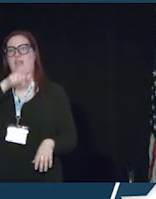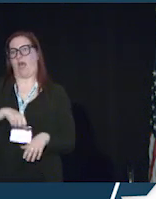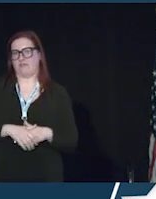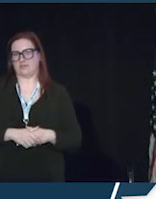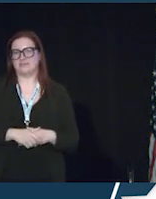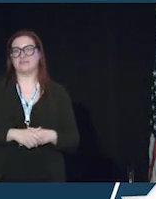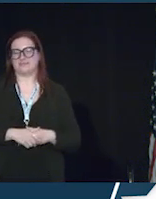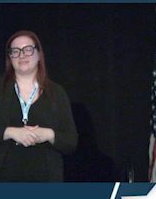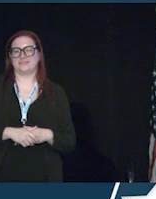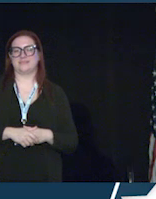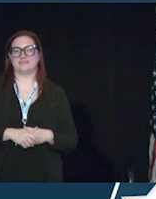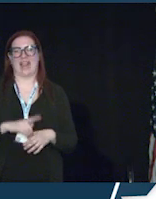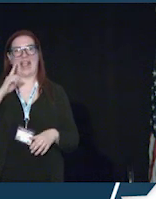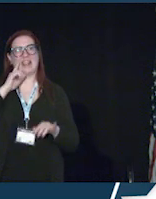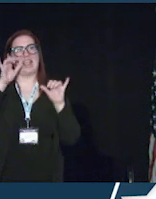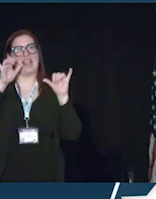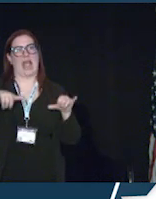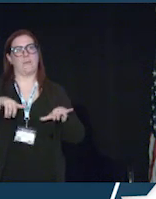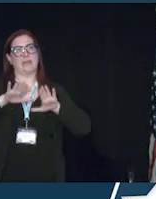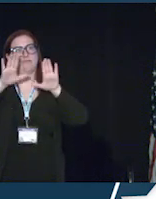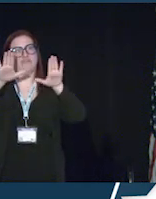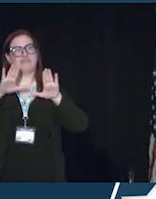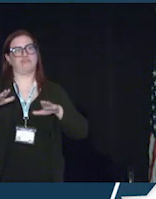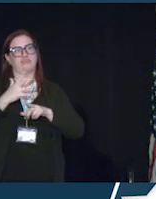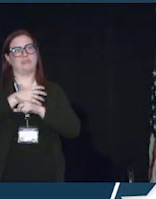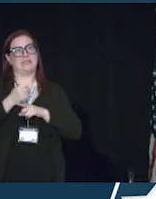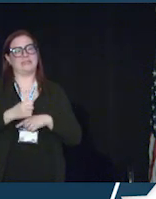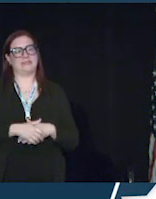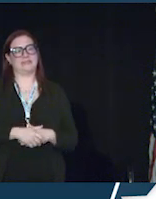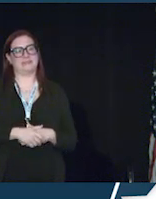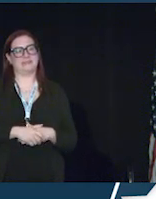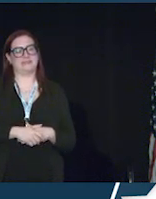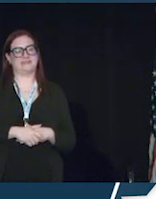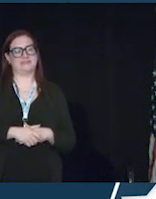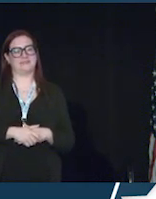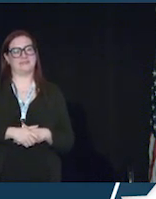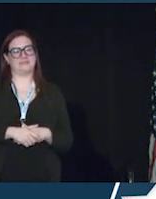do. Believe that because I know